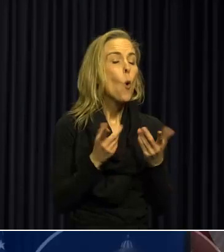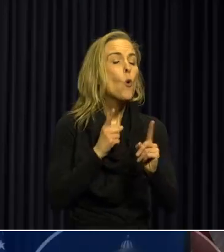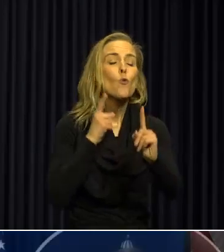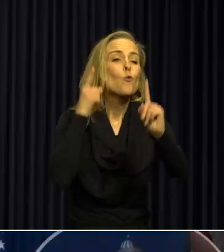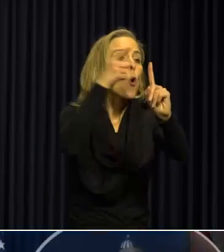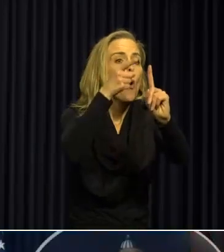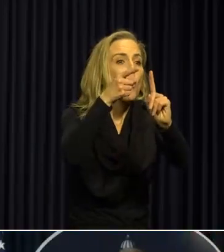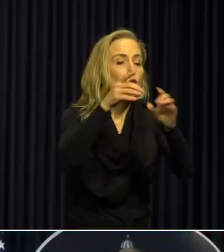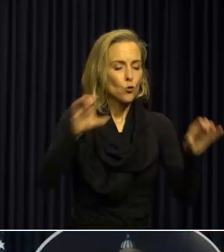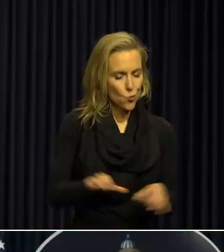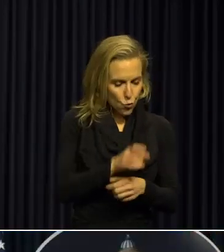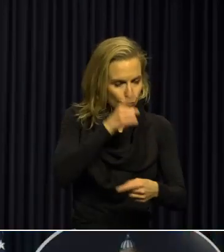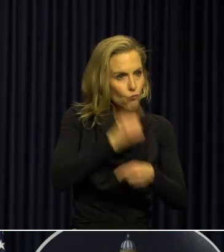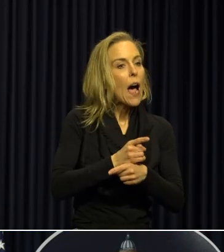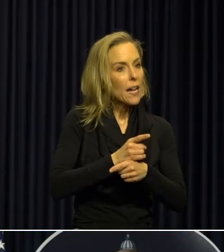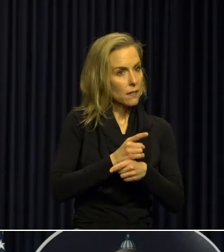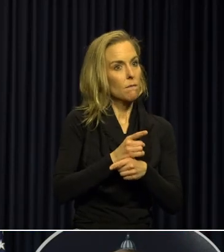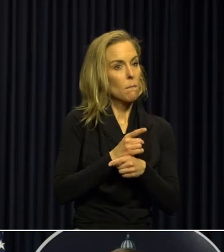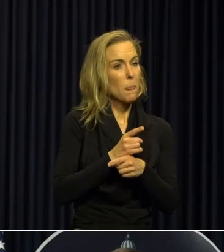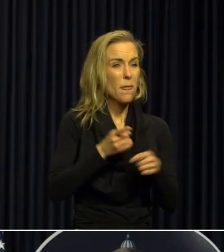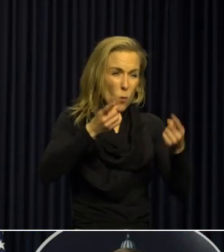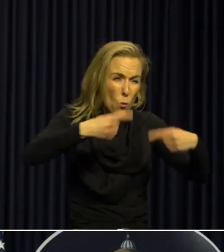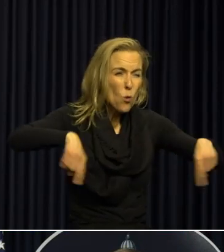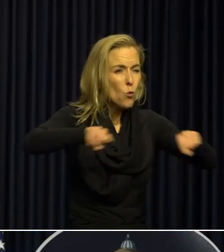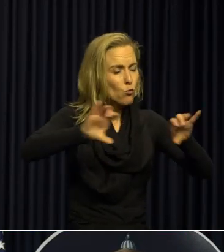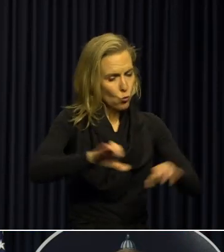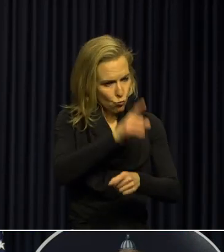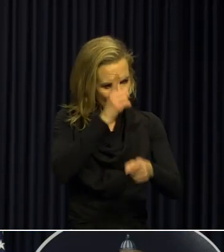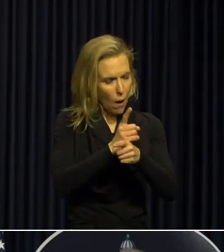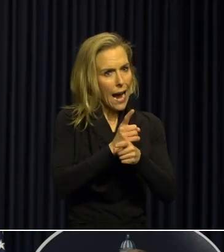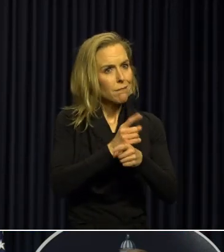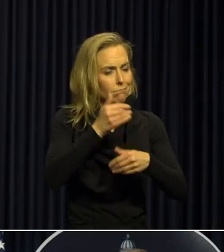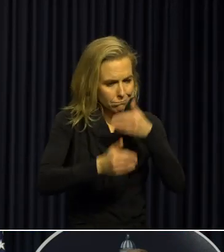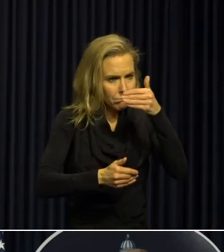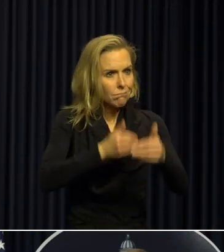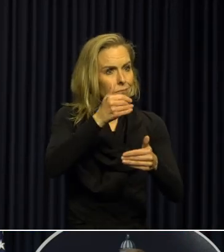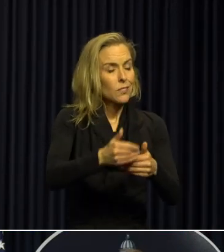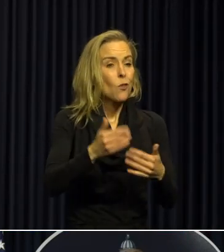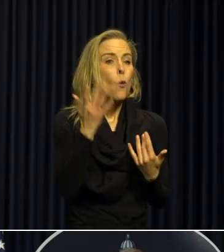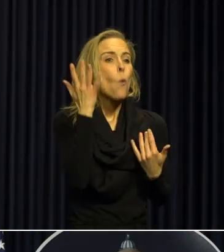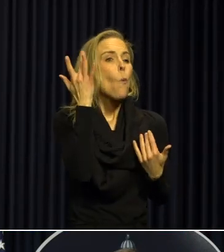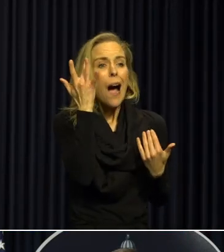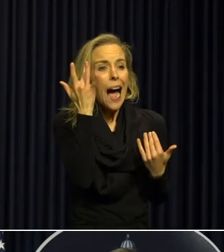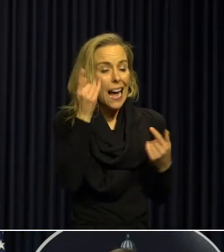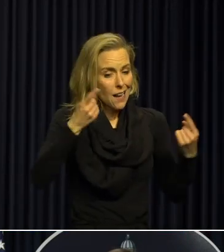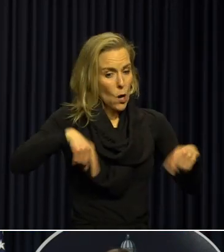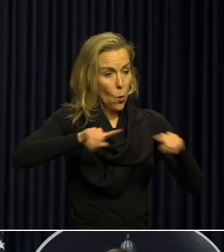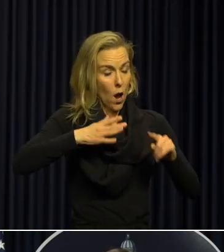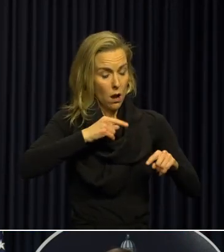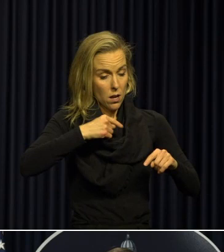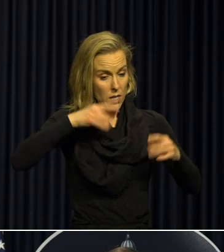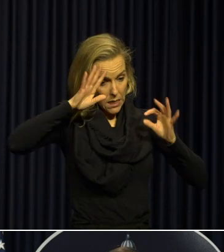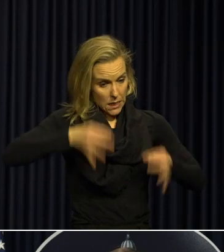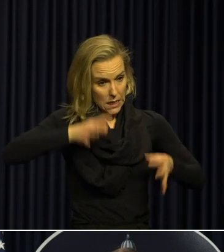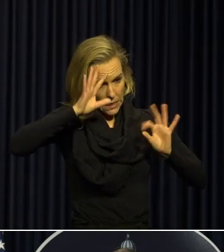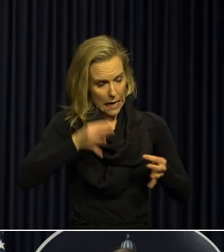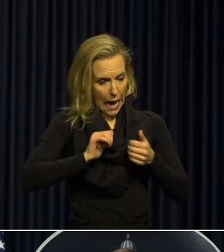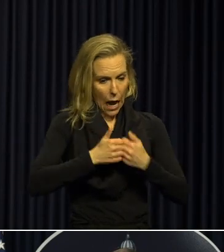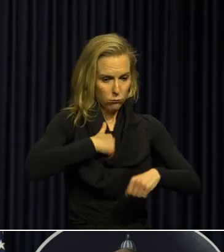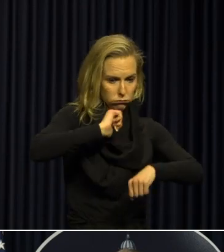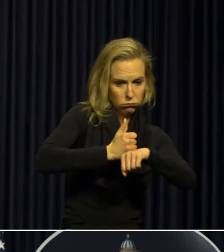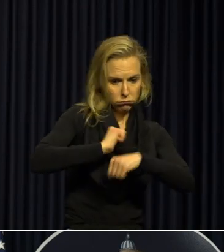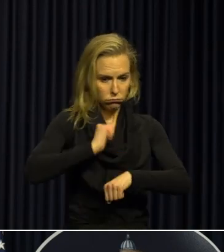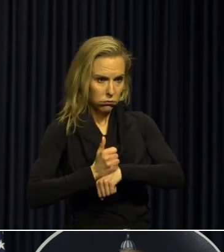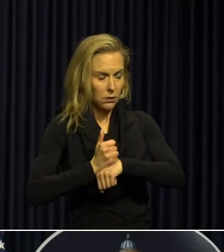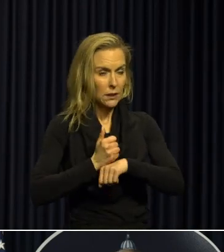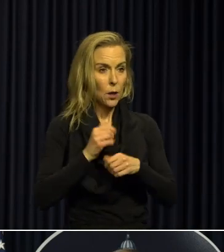to do this right. And we should all want to do it right. We should all want to do it right because our decisions that we make and when we make them are the